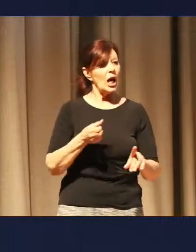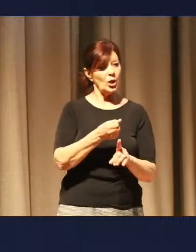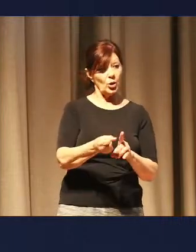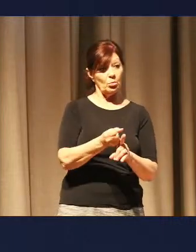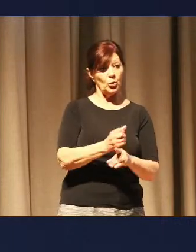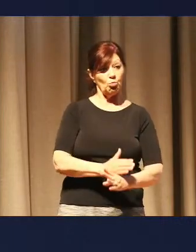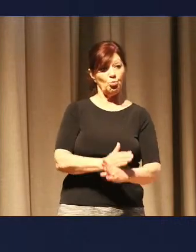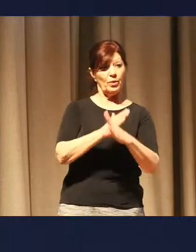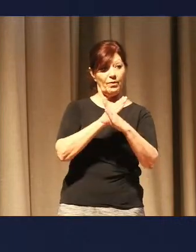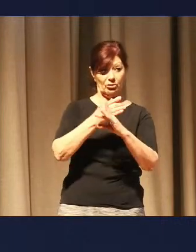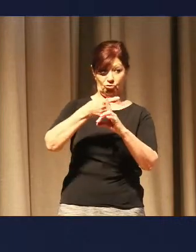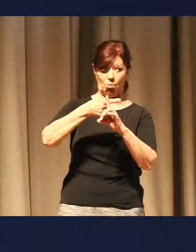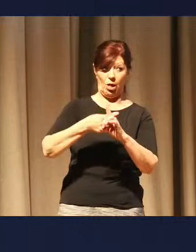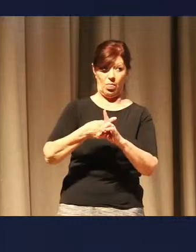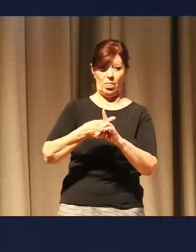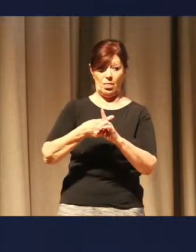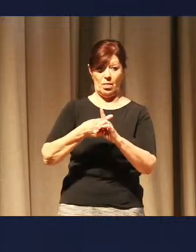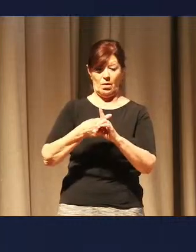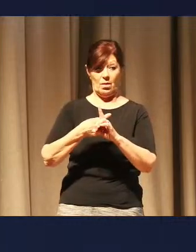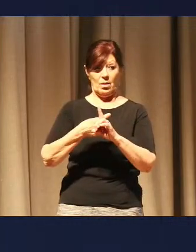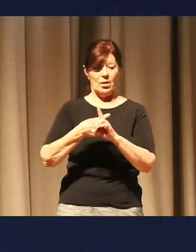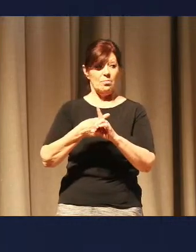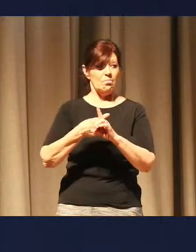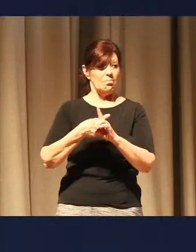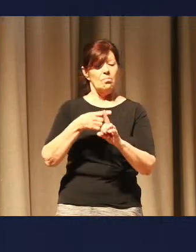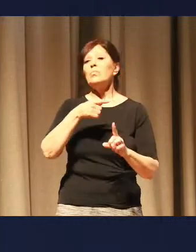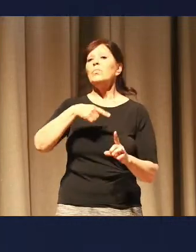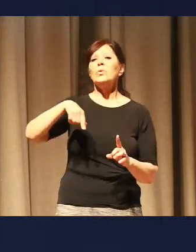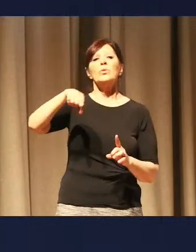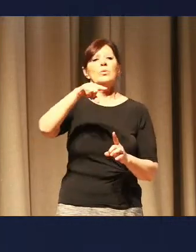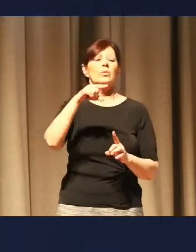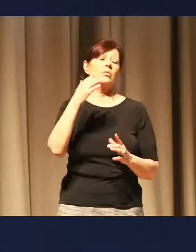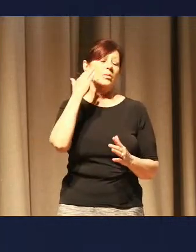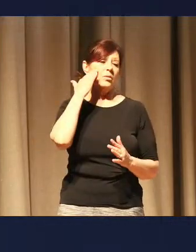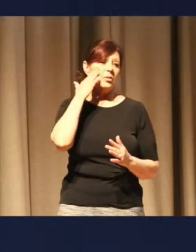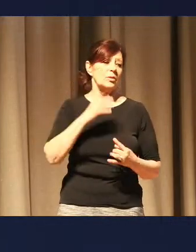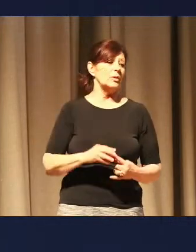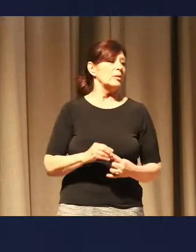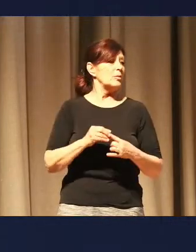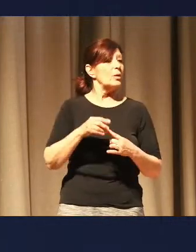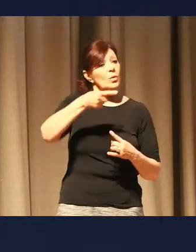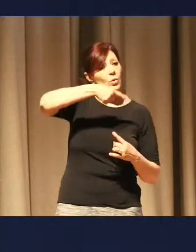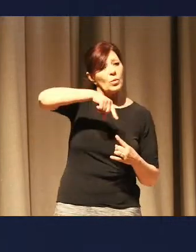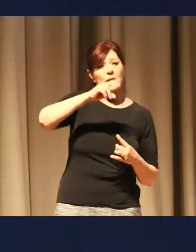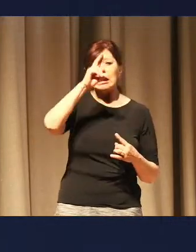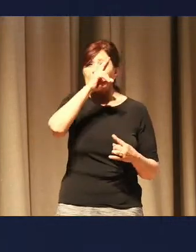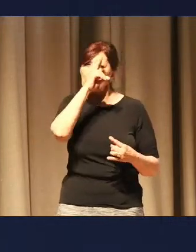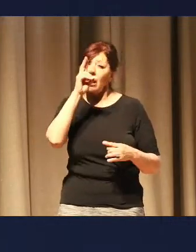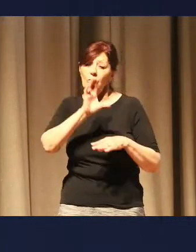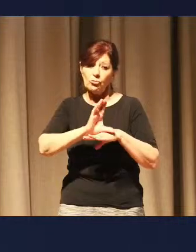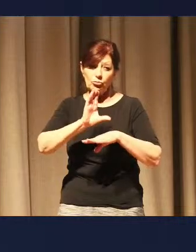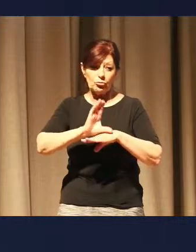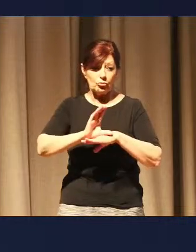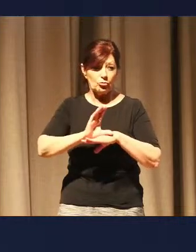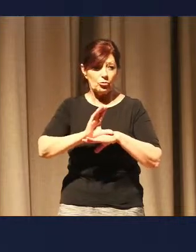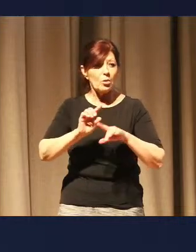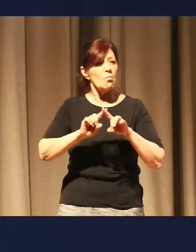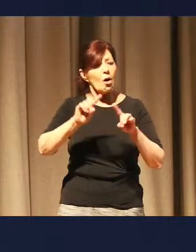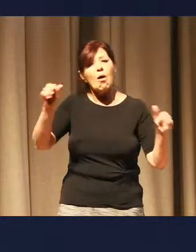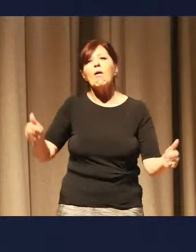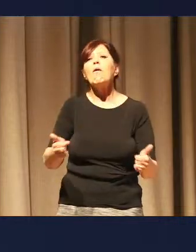Prevention Month. And as you sadly know, especially we in the Catholic Church, but in